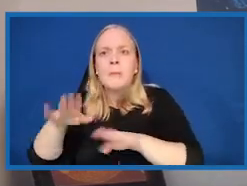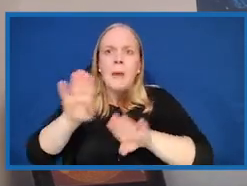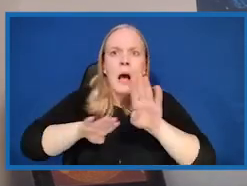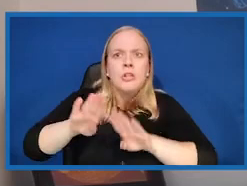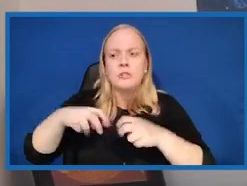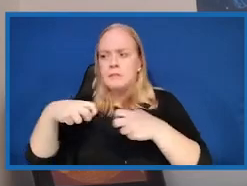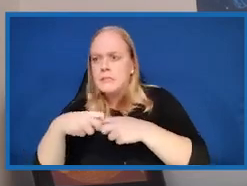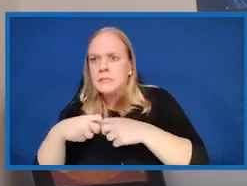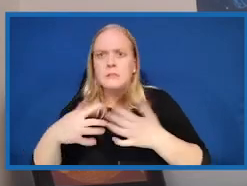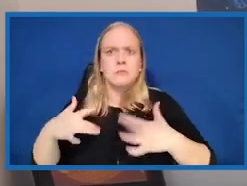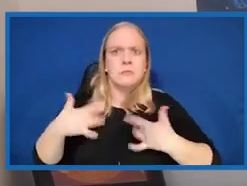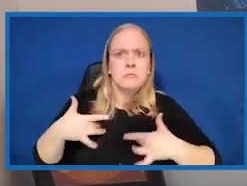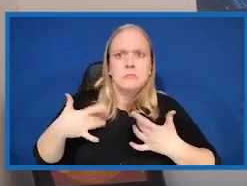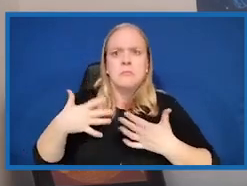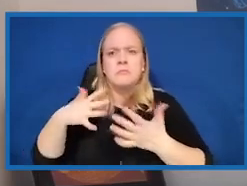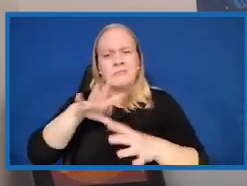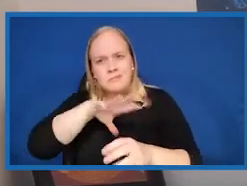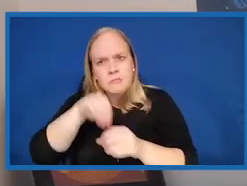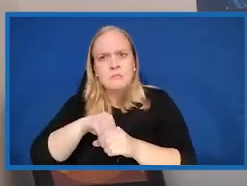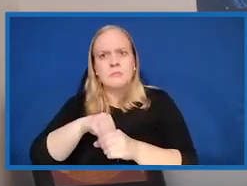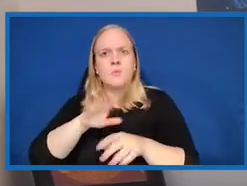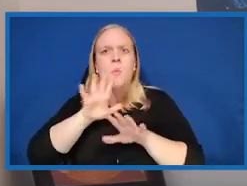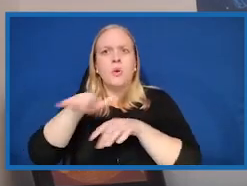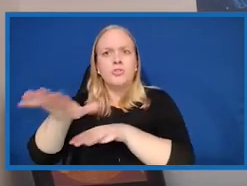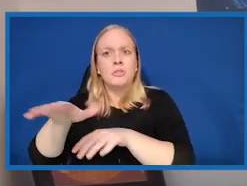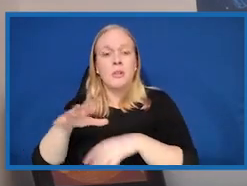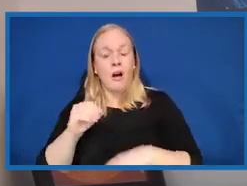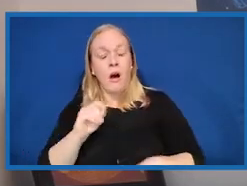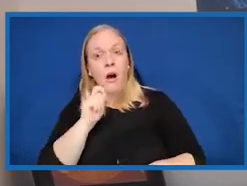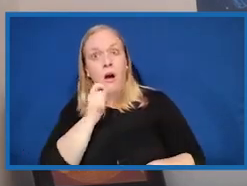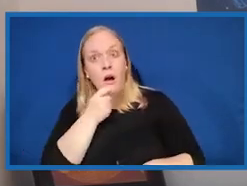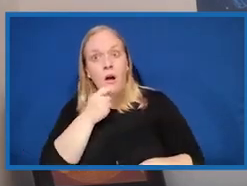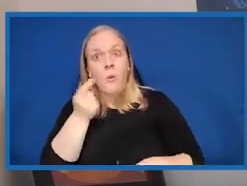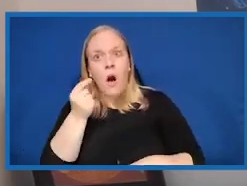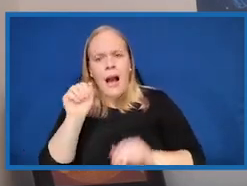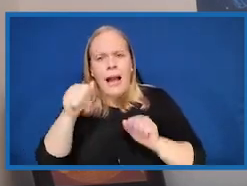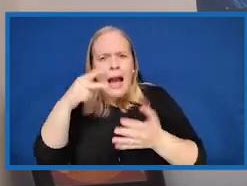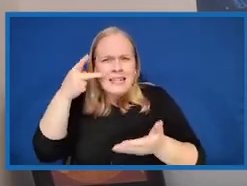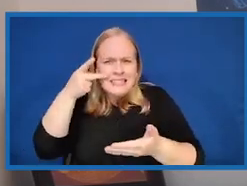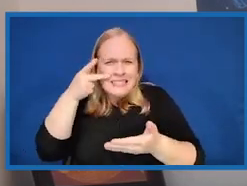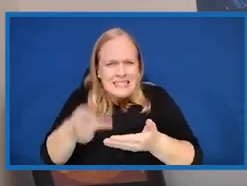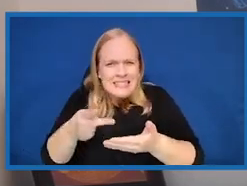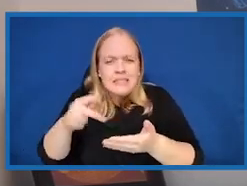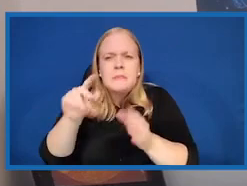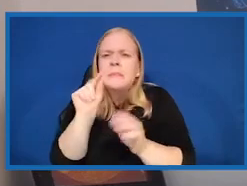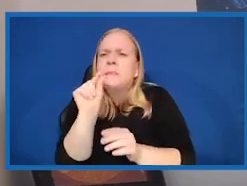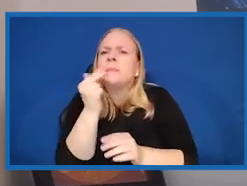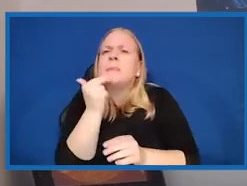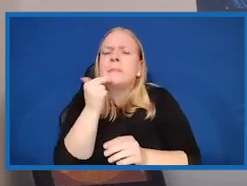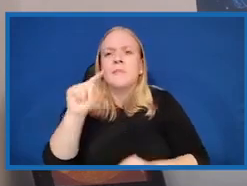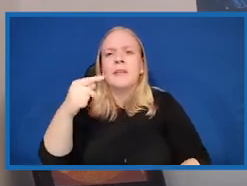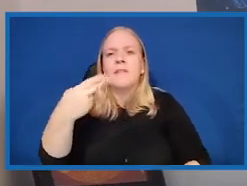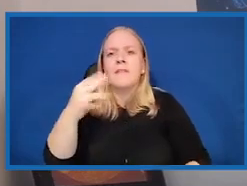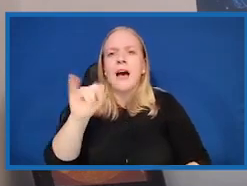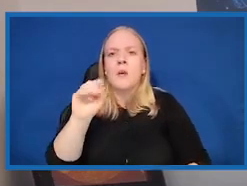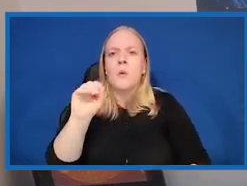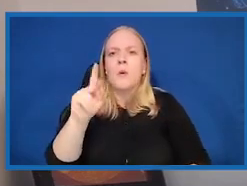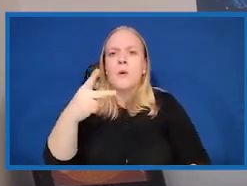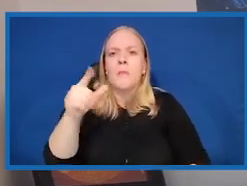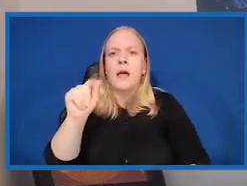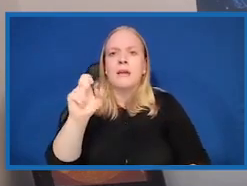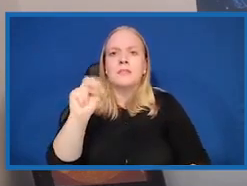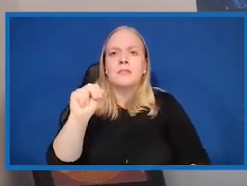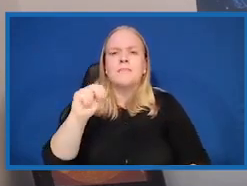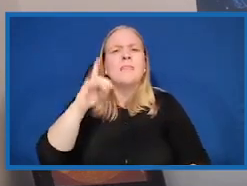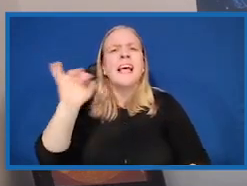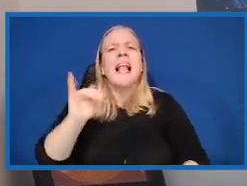biology is really cool because it looks at these teeny tiny phytoplankton, which are like teeny tiny plant-like organisms in the ocean. And I'm working